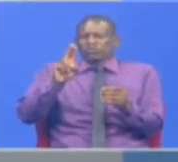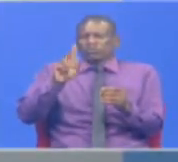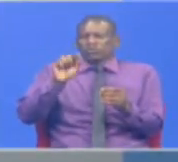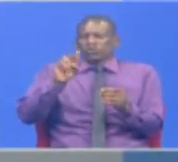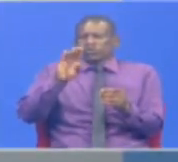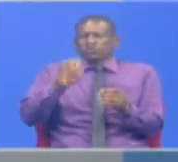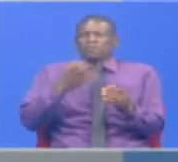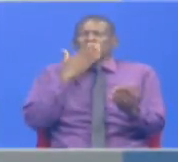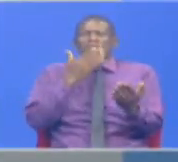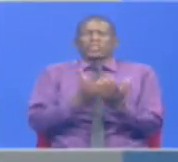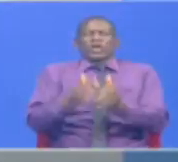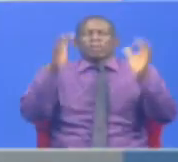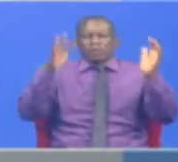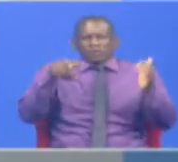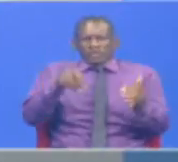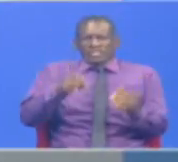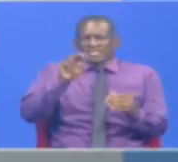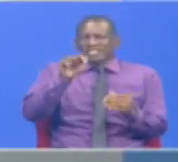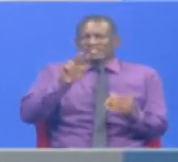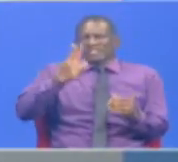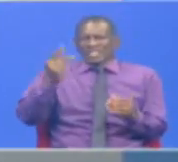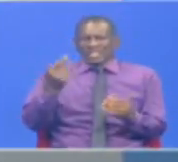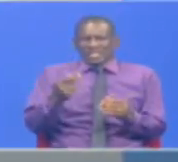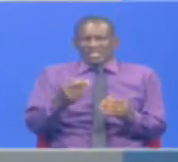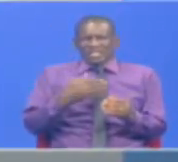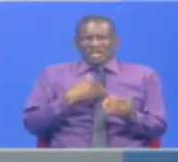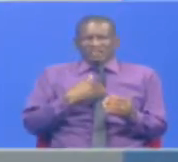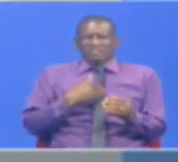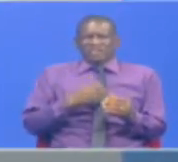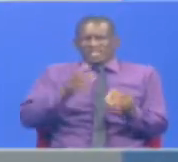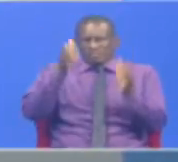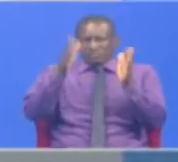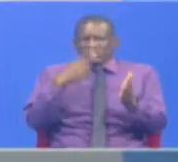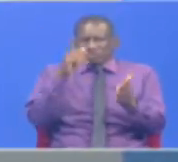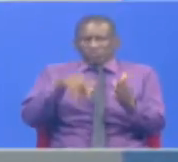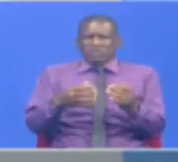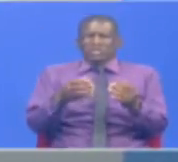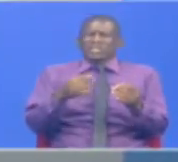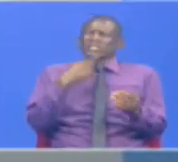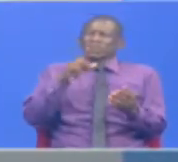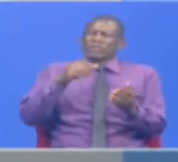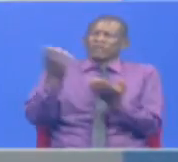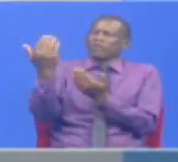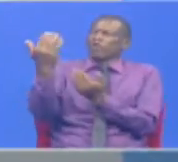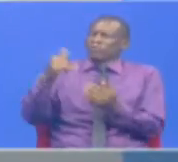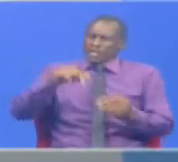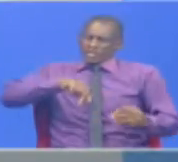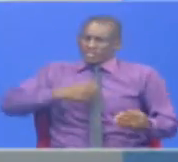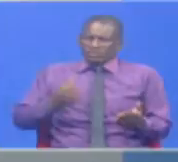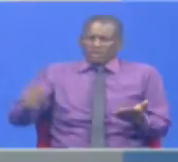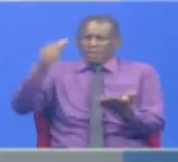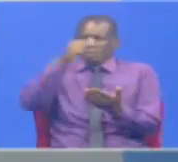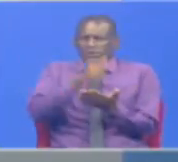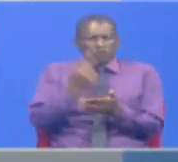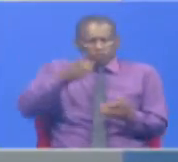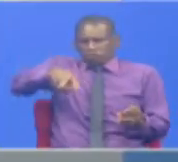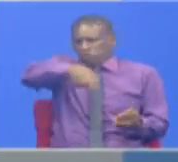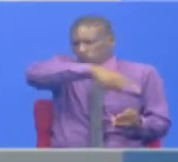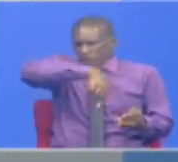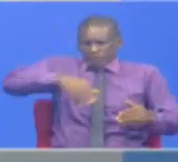so much for this, NTV Kenya, says Tonak Kimathi. At least there's hope in self-employment for us young